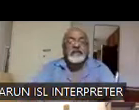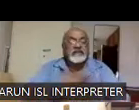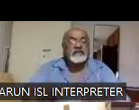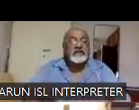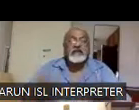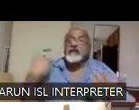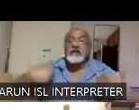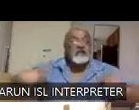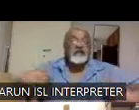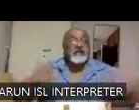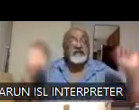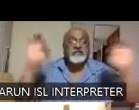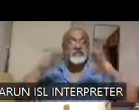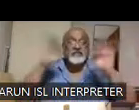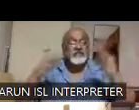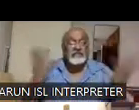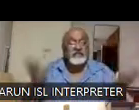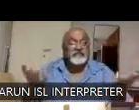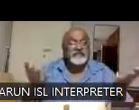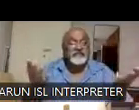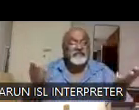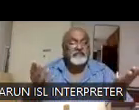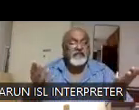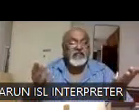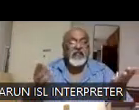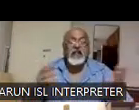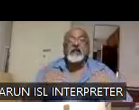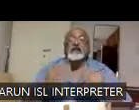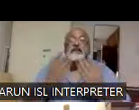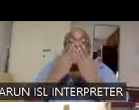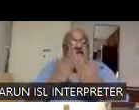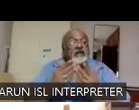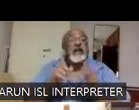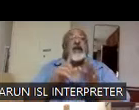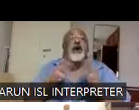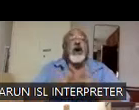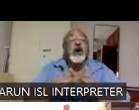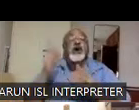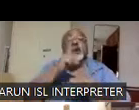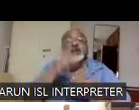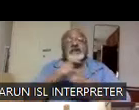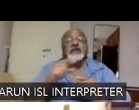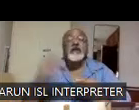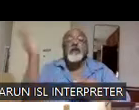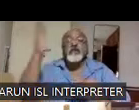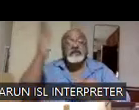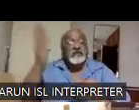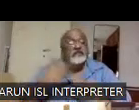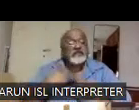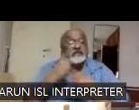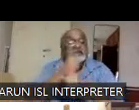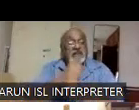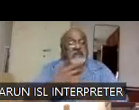have hands, yet she studied. She went to a law college and she became a law professor. And she is one of the